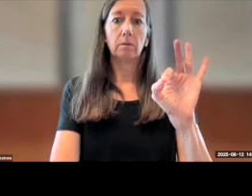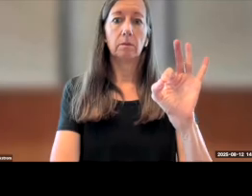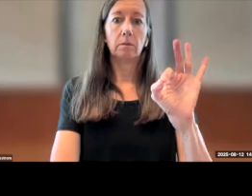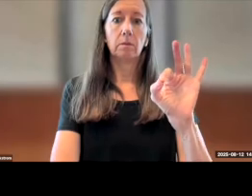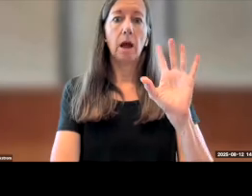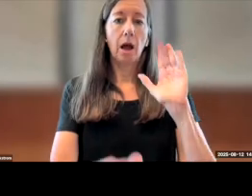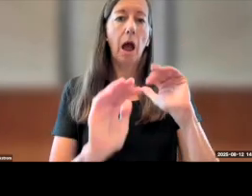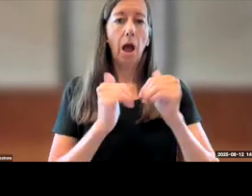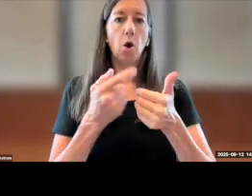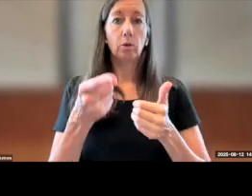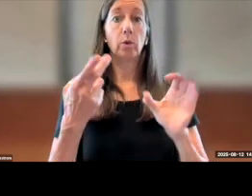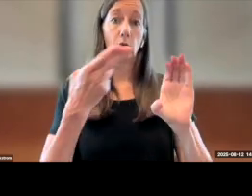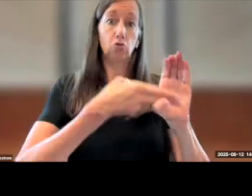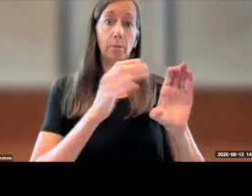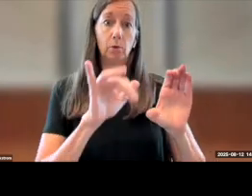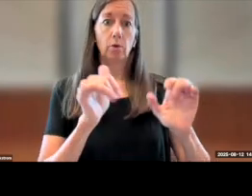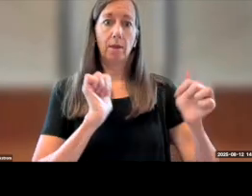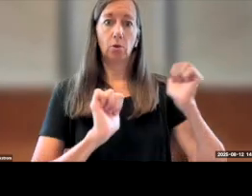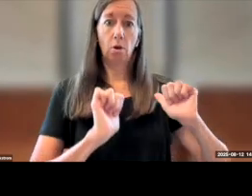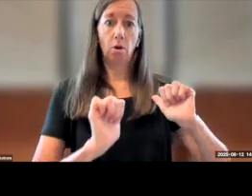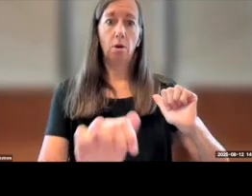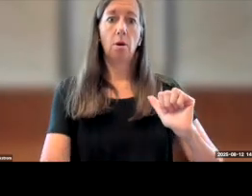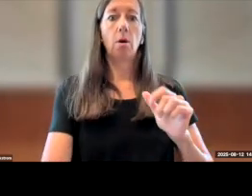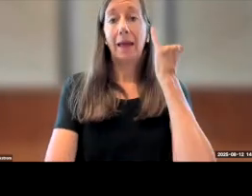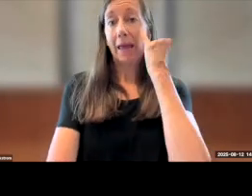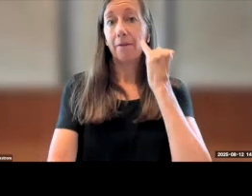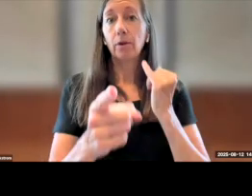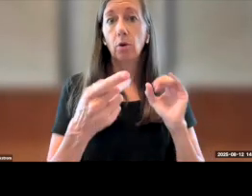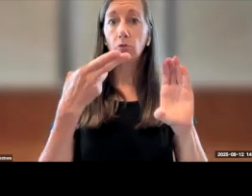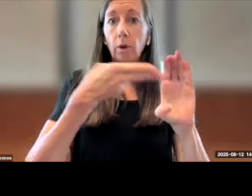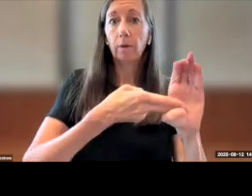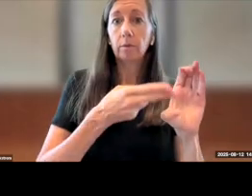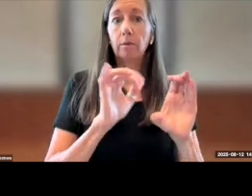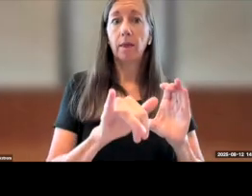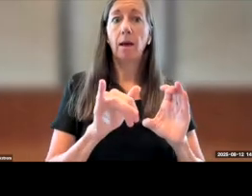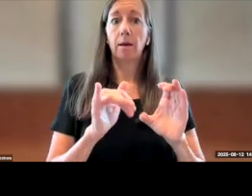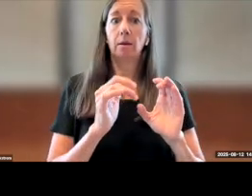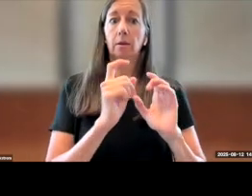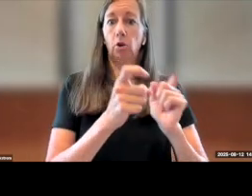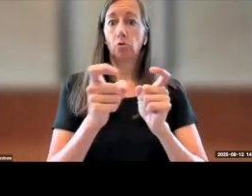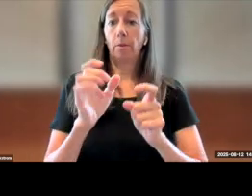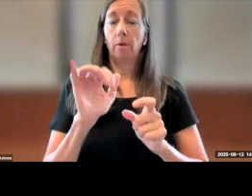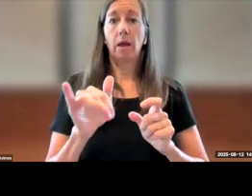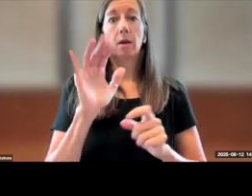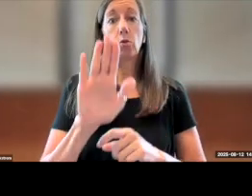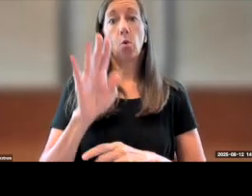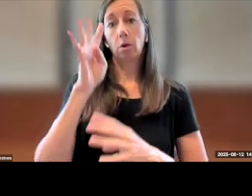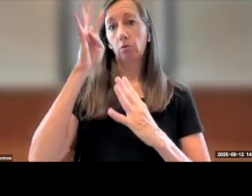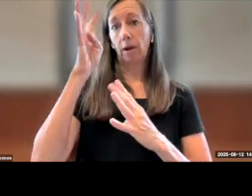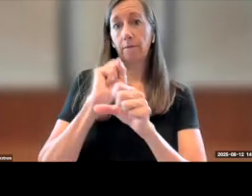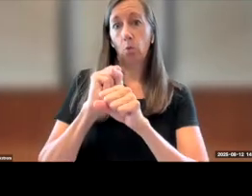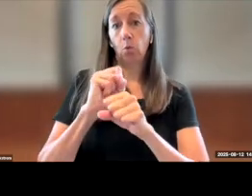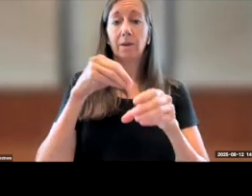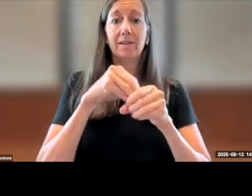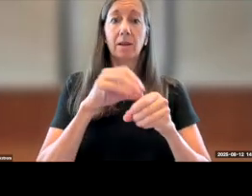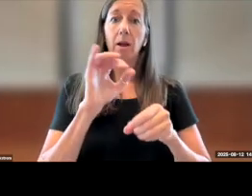any way, that you have your creative work inside of the show or inside of the job as